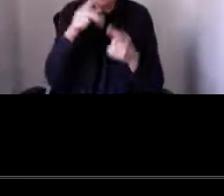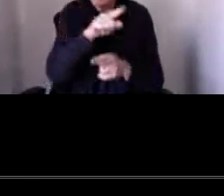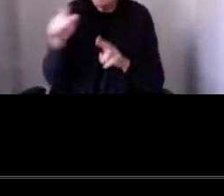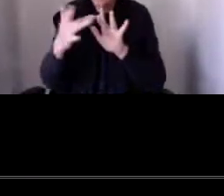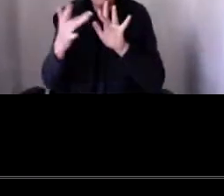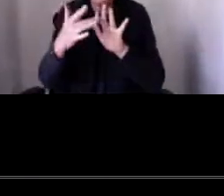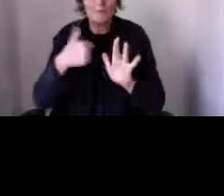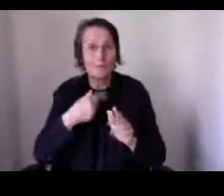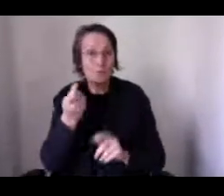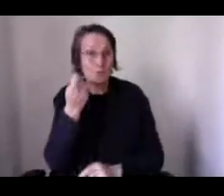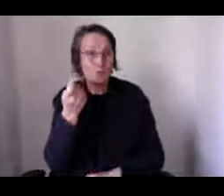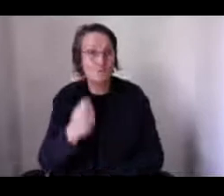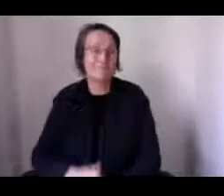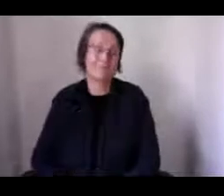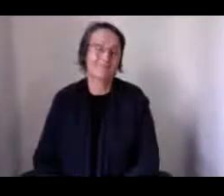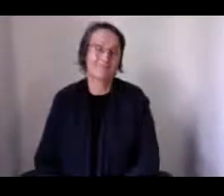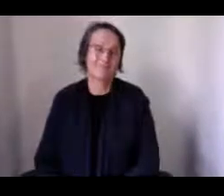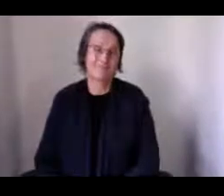Bye.